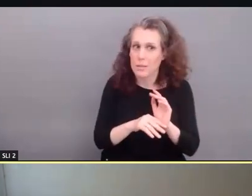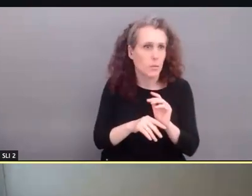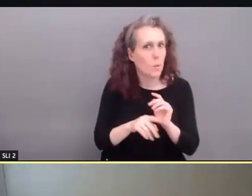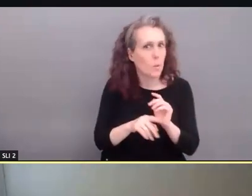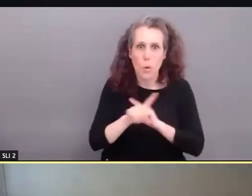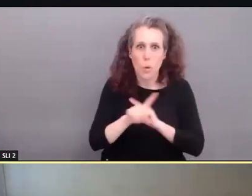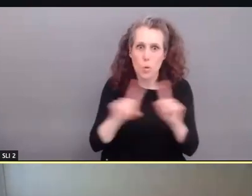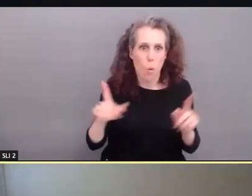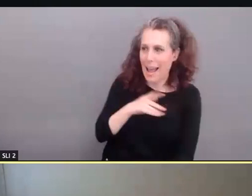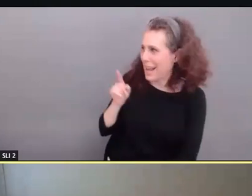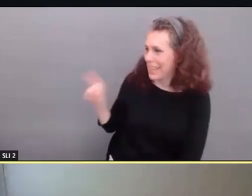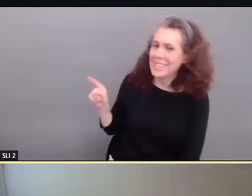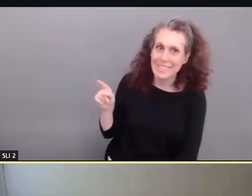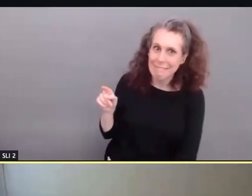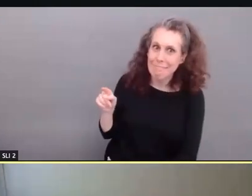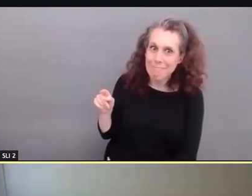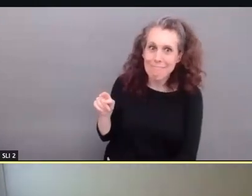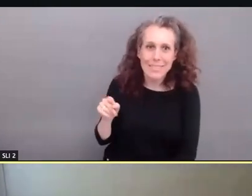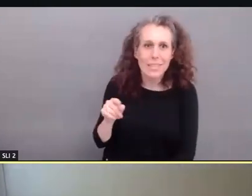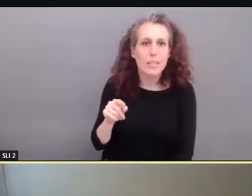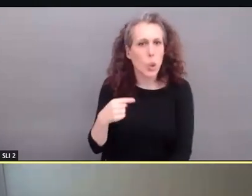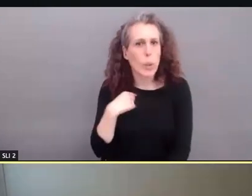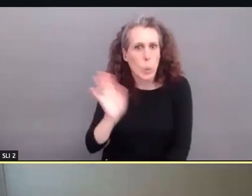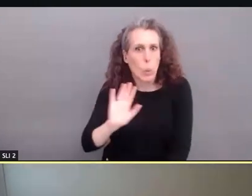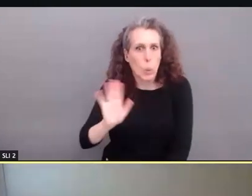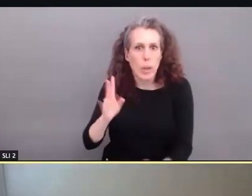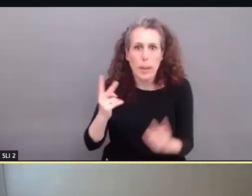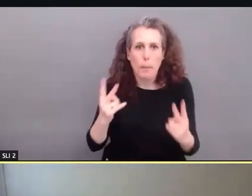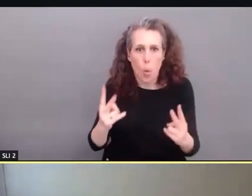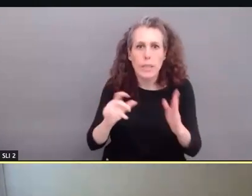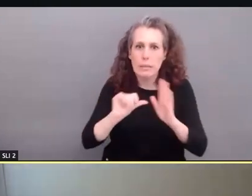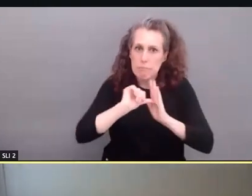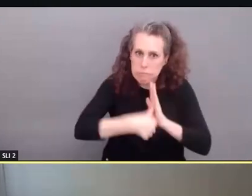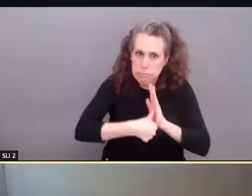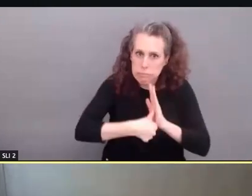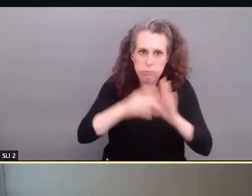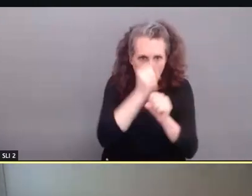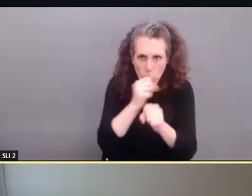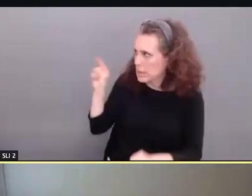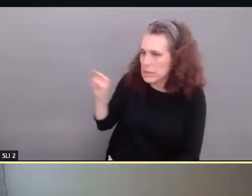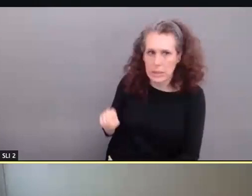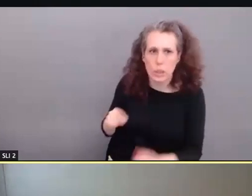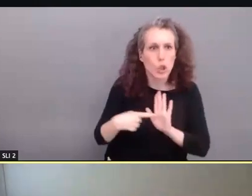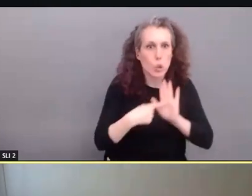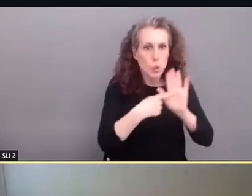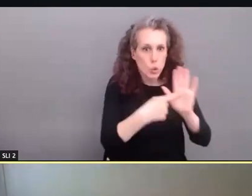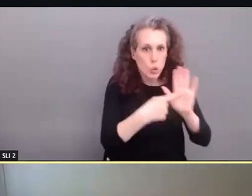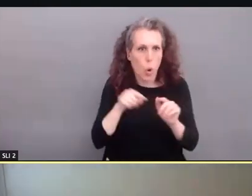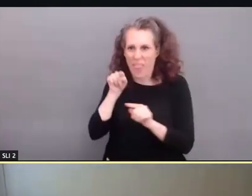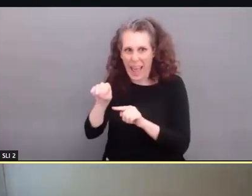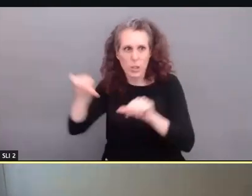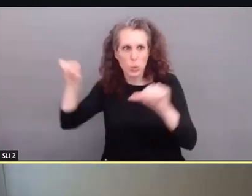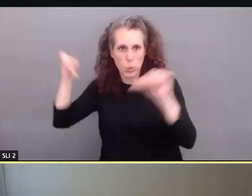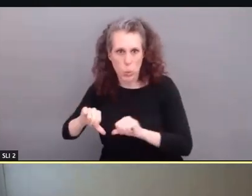or very clearly stated. So we thought it important to highlight it here with these incorrect solutions, which are